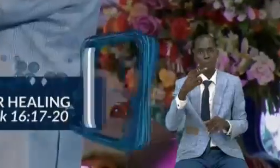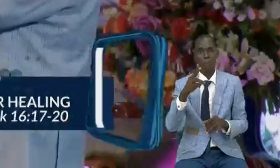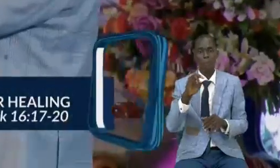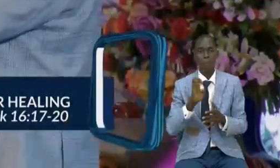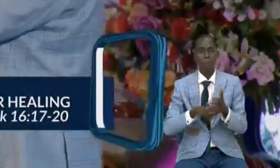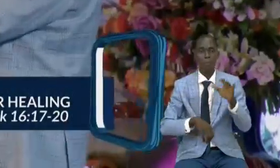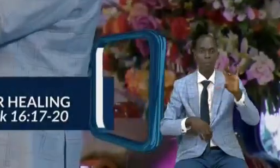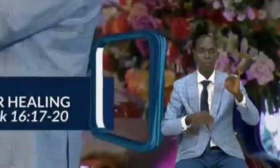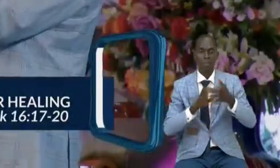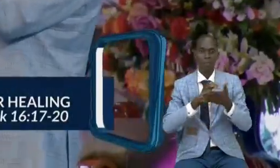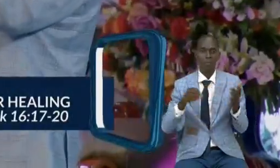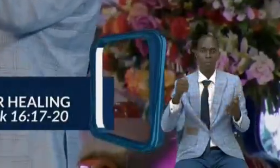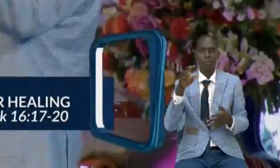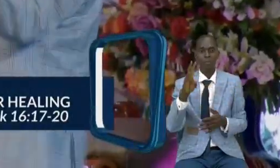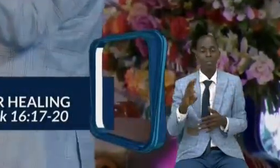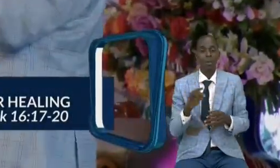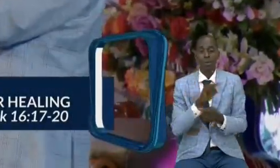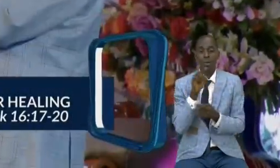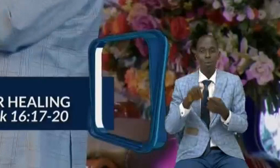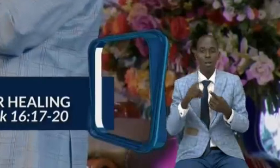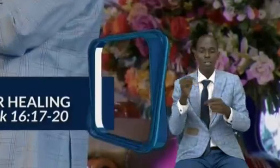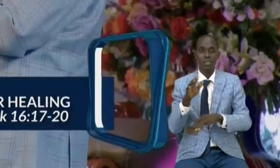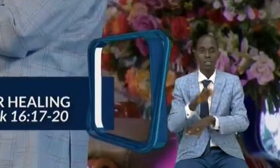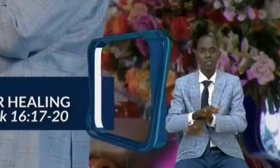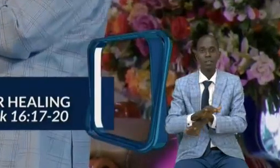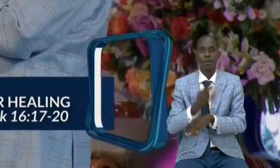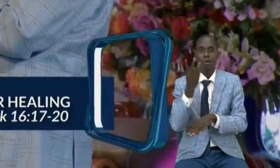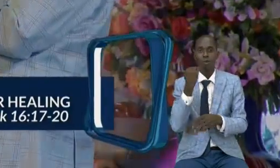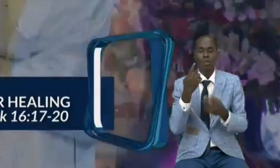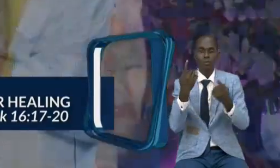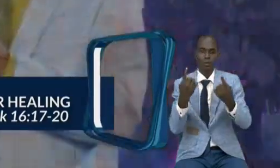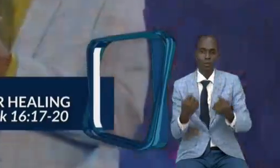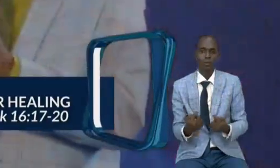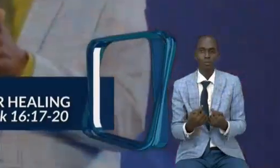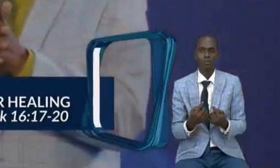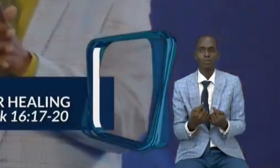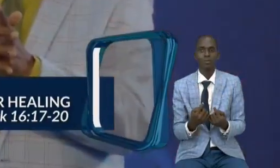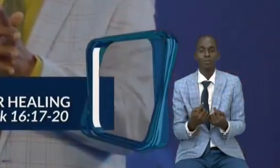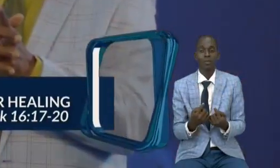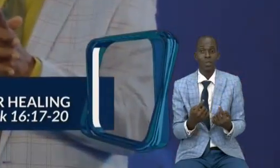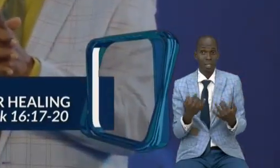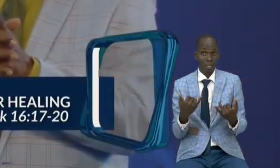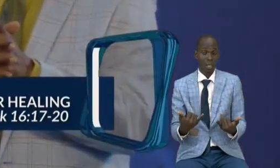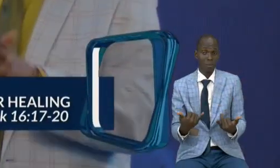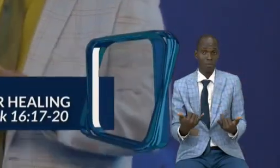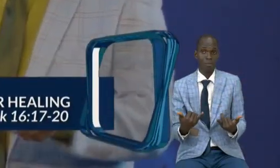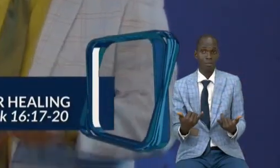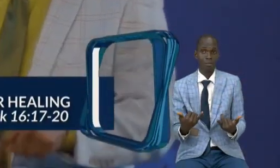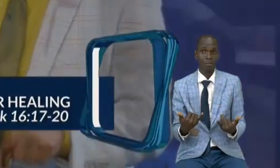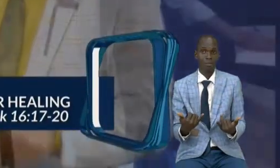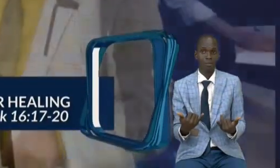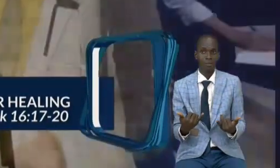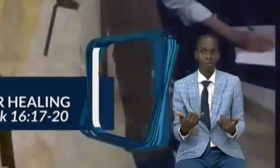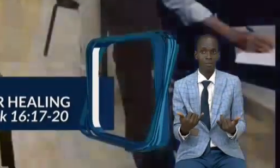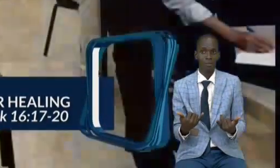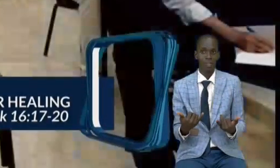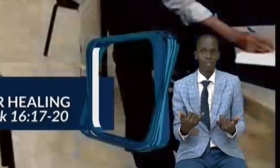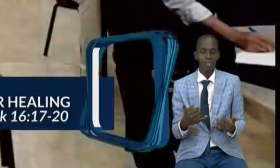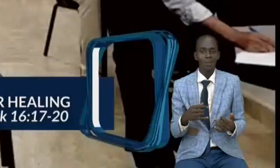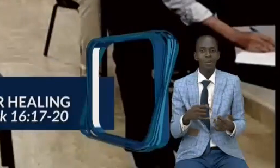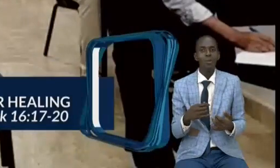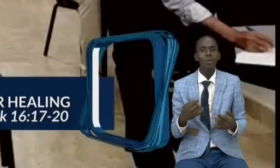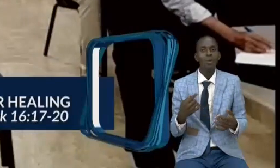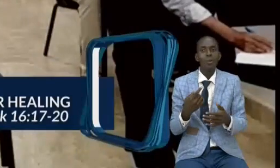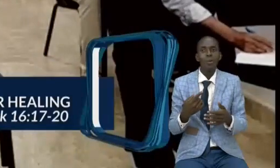And when the evening was come, now, is where we are now.